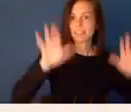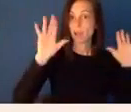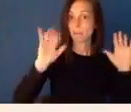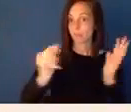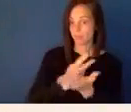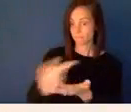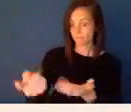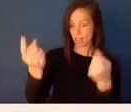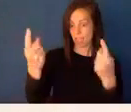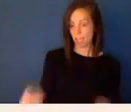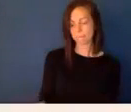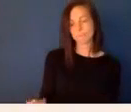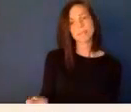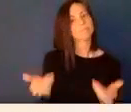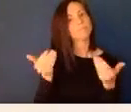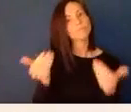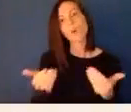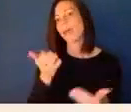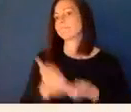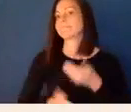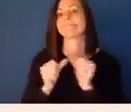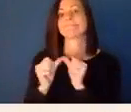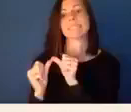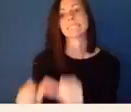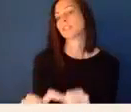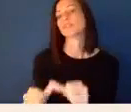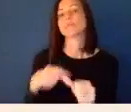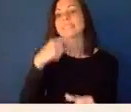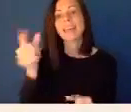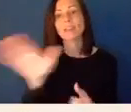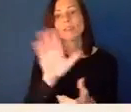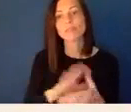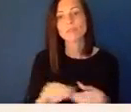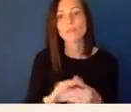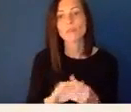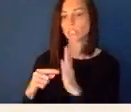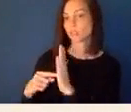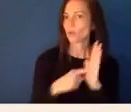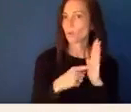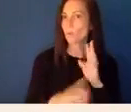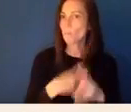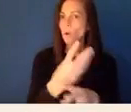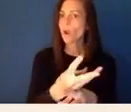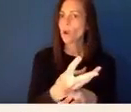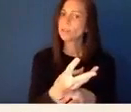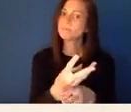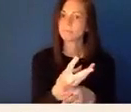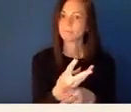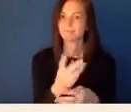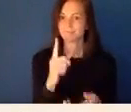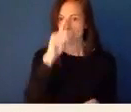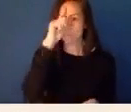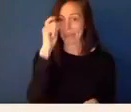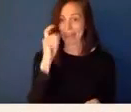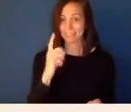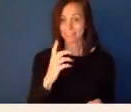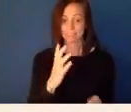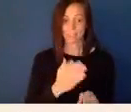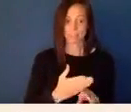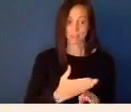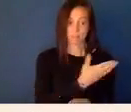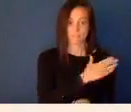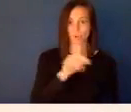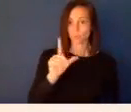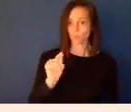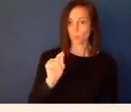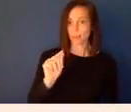take it to the next step and share your story. Show the world that just because this is how it was 20, 30 years